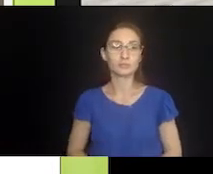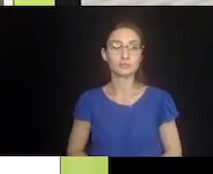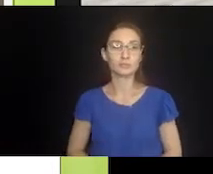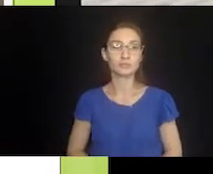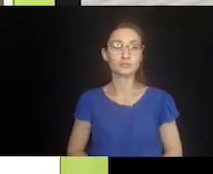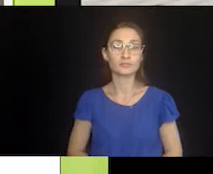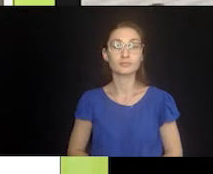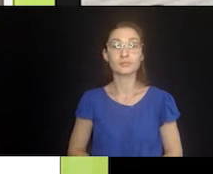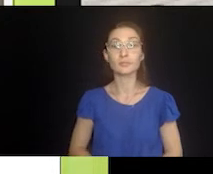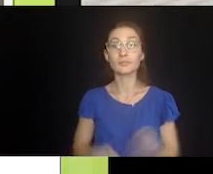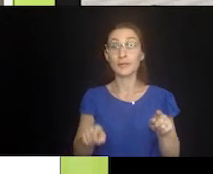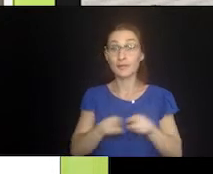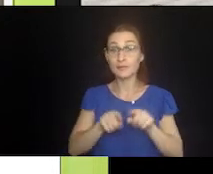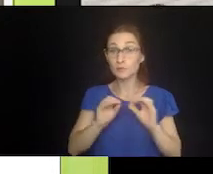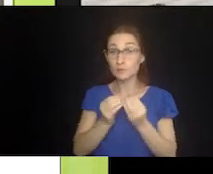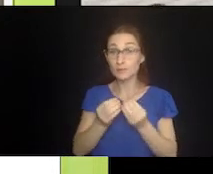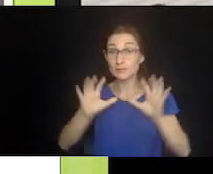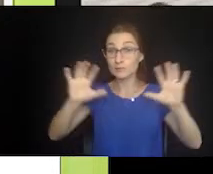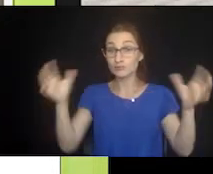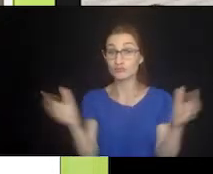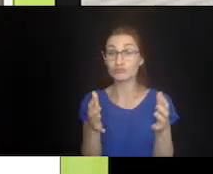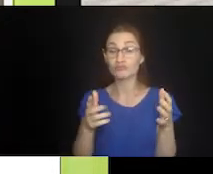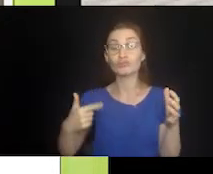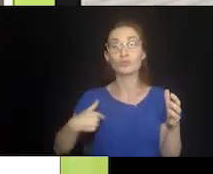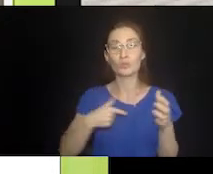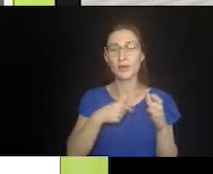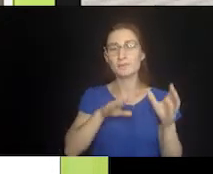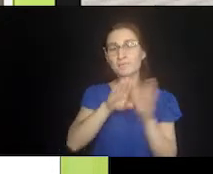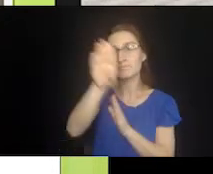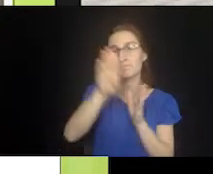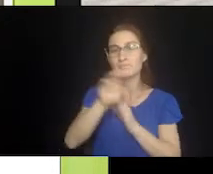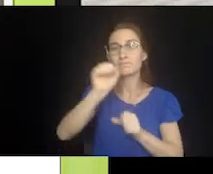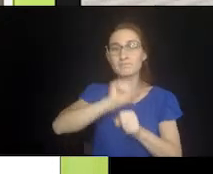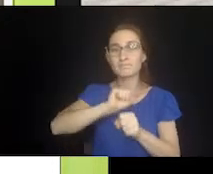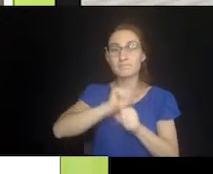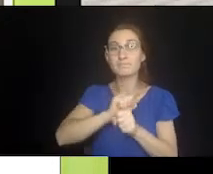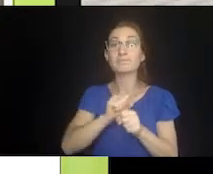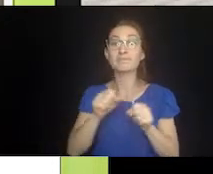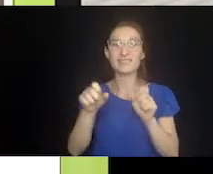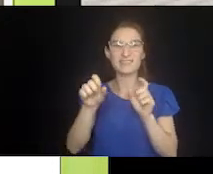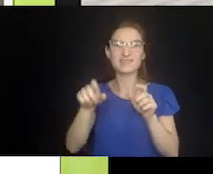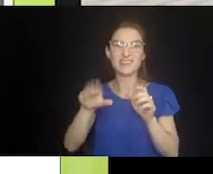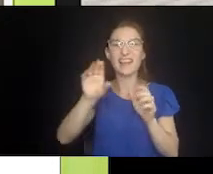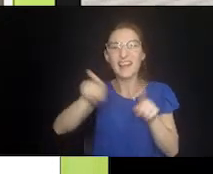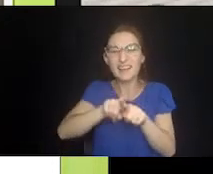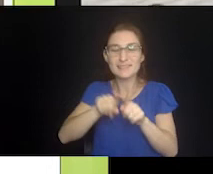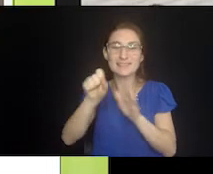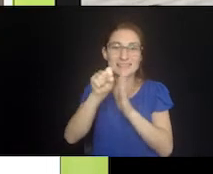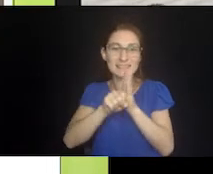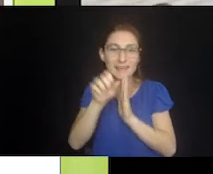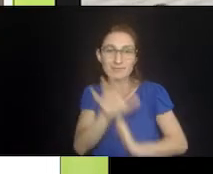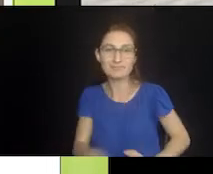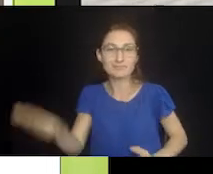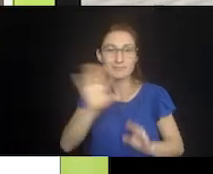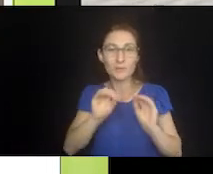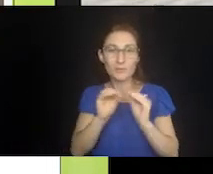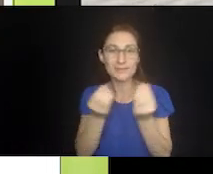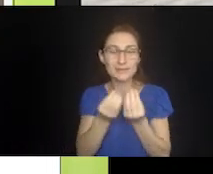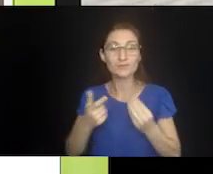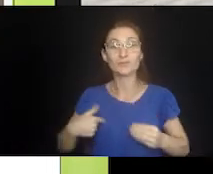on. And then we have issues and projects that we work on as a